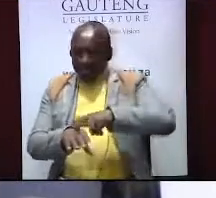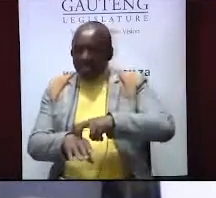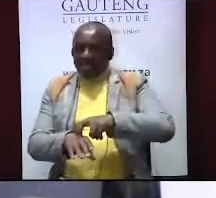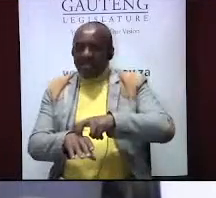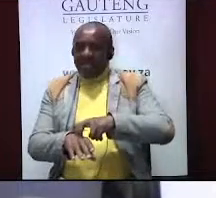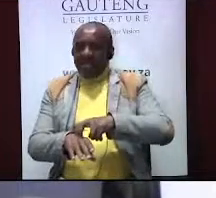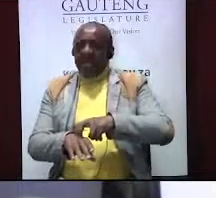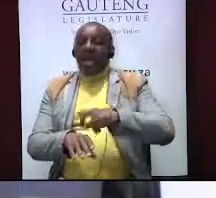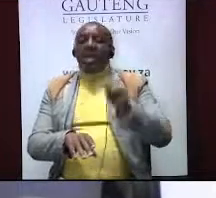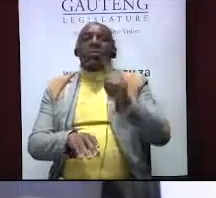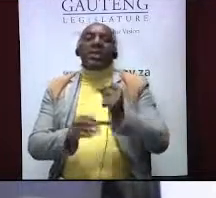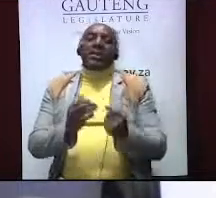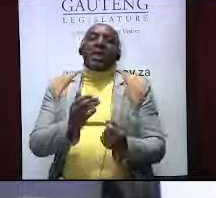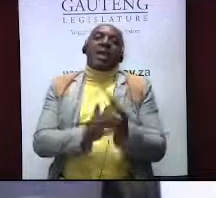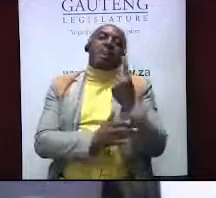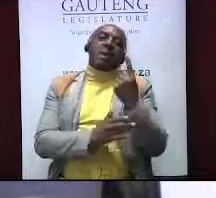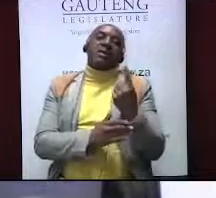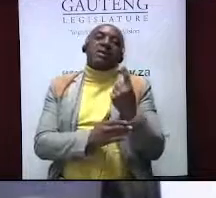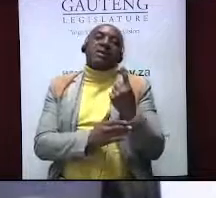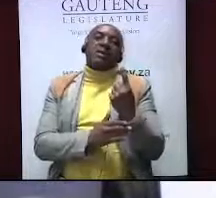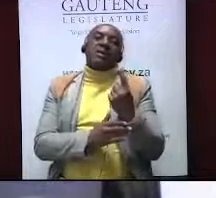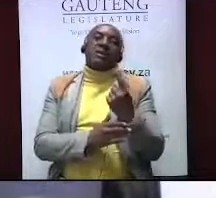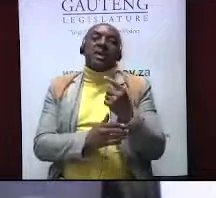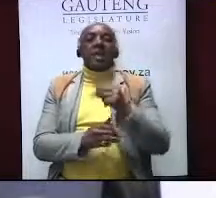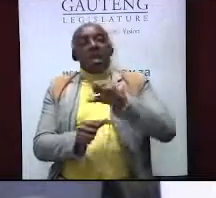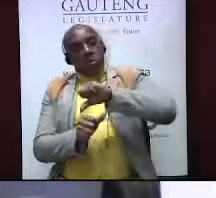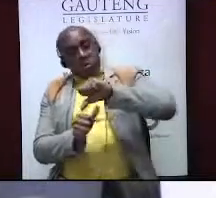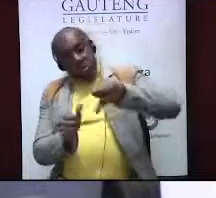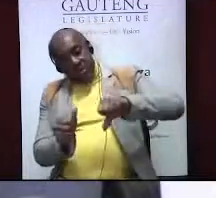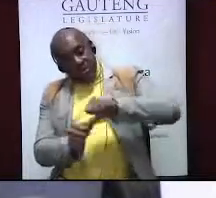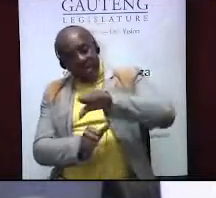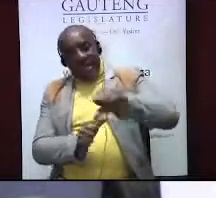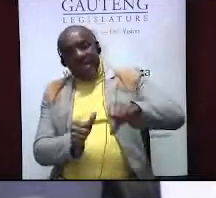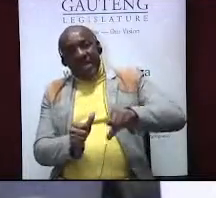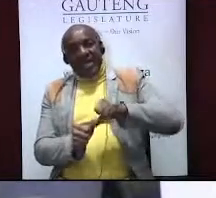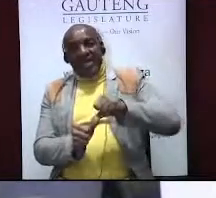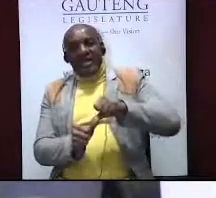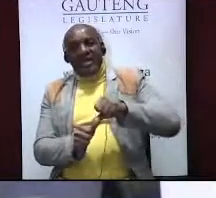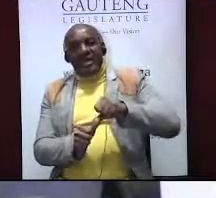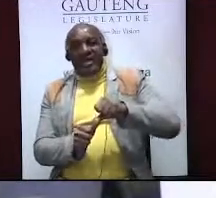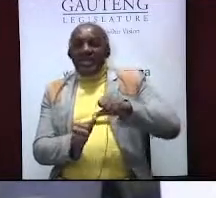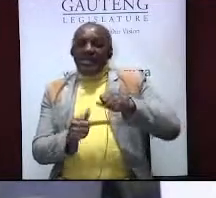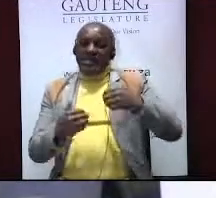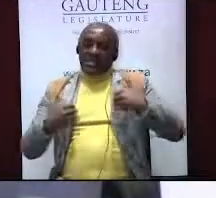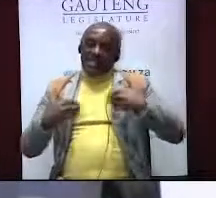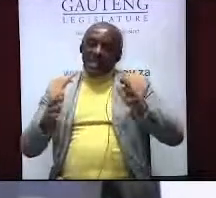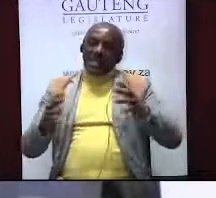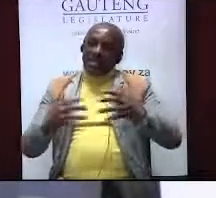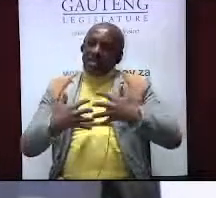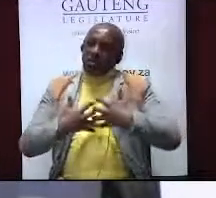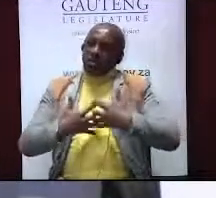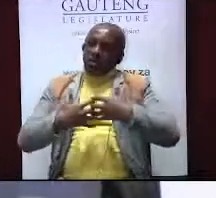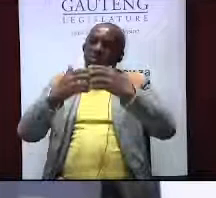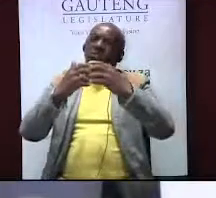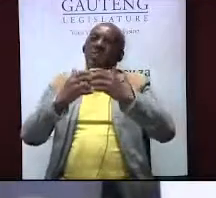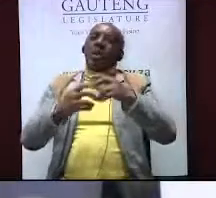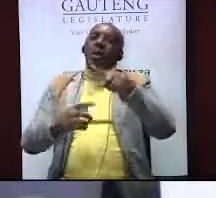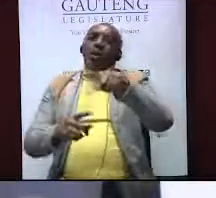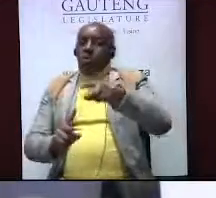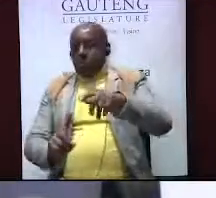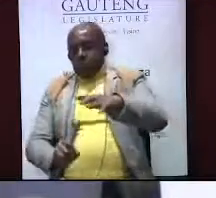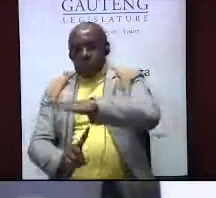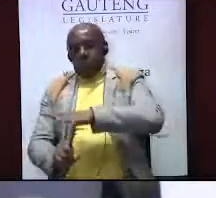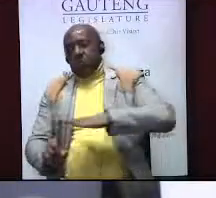And what has happened that society has disintegrated into this situation that